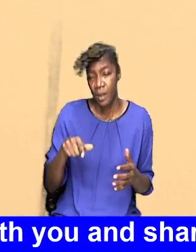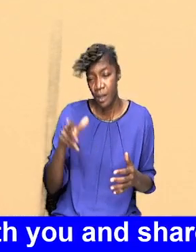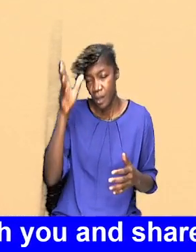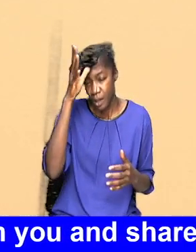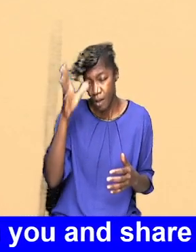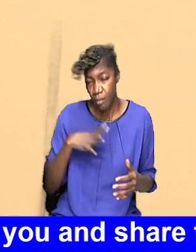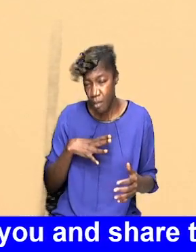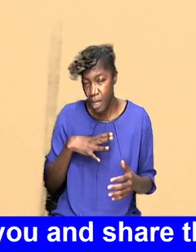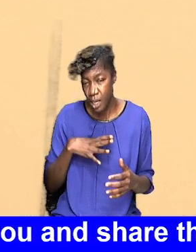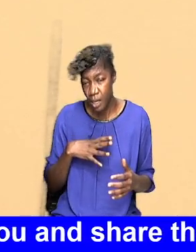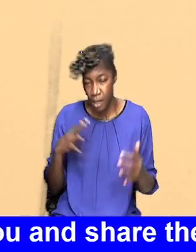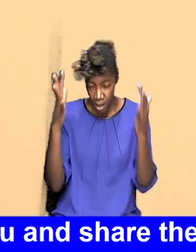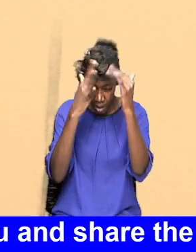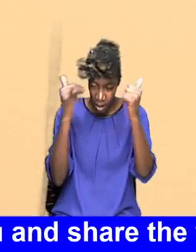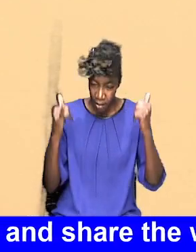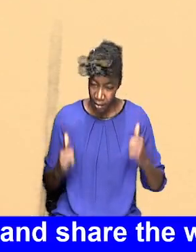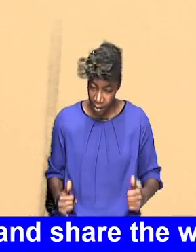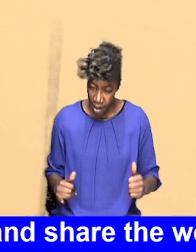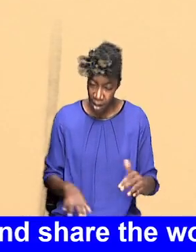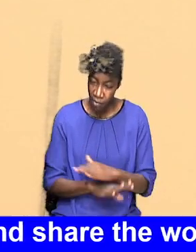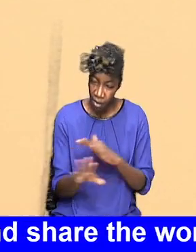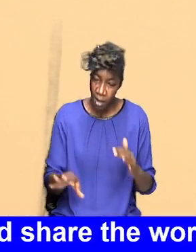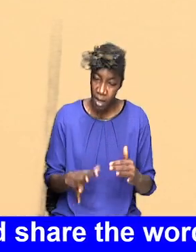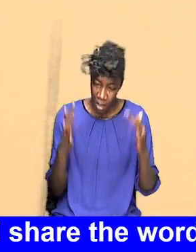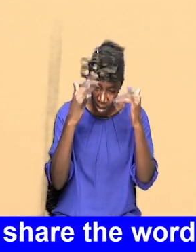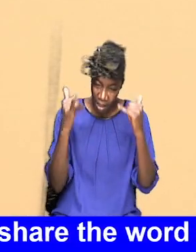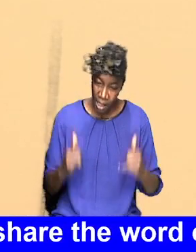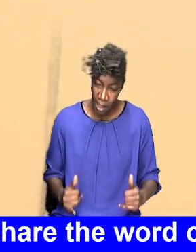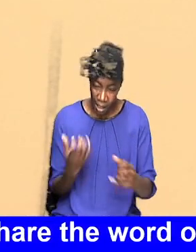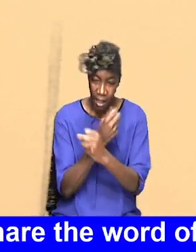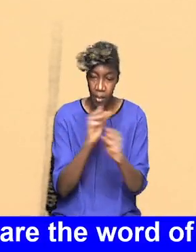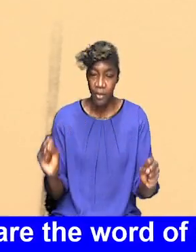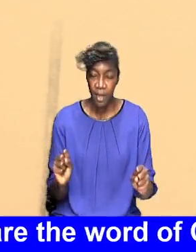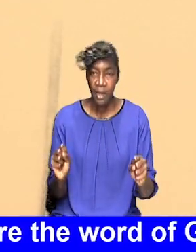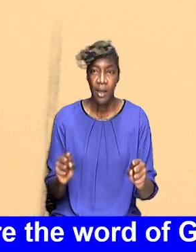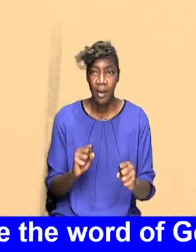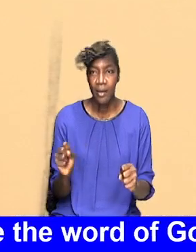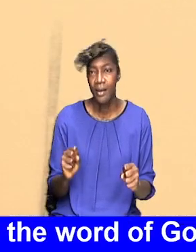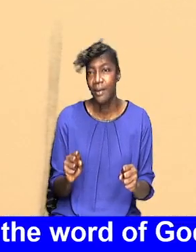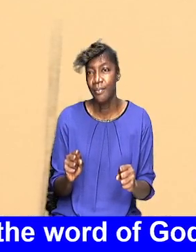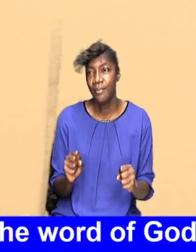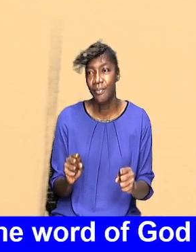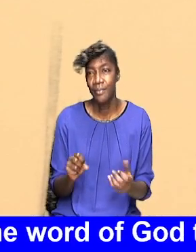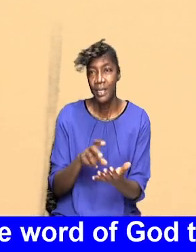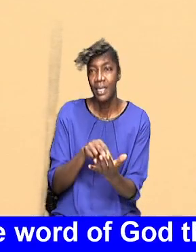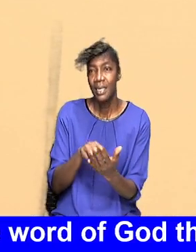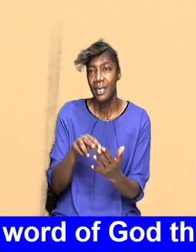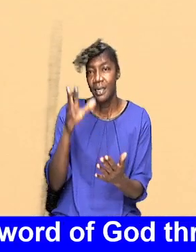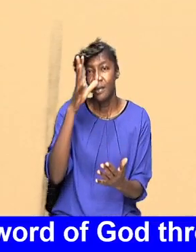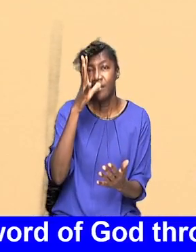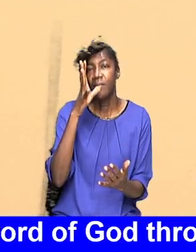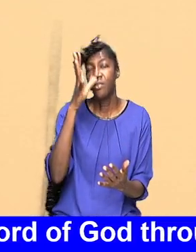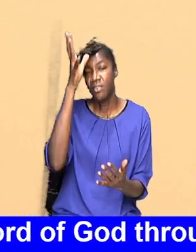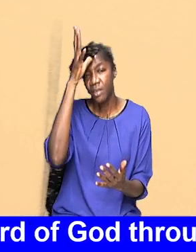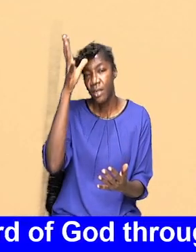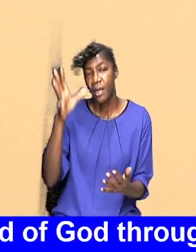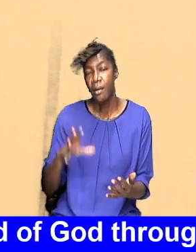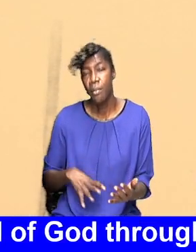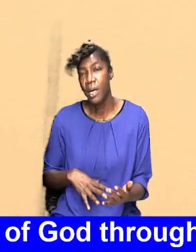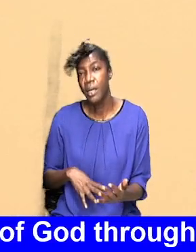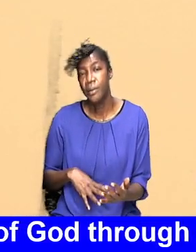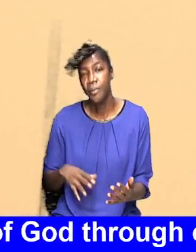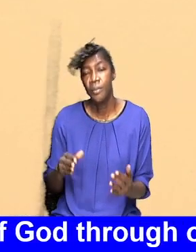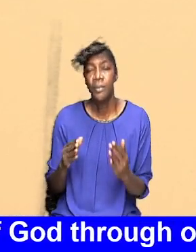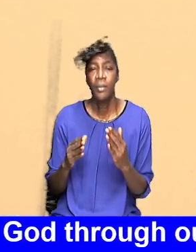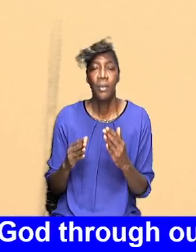saved under the tent, Brother Rohan Spence. Amen. He's from, they call him Antsman. Amen. His mother has passed, and we are asking us